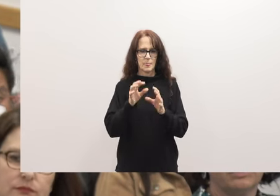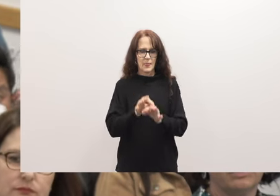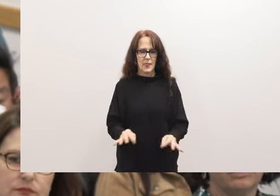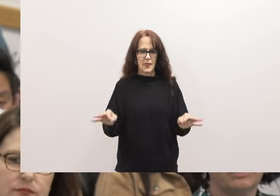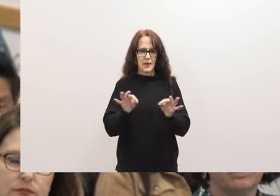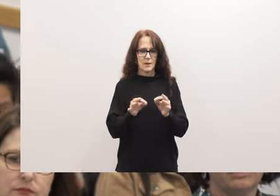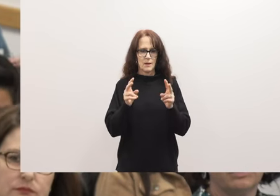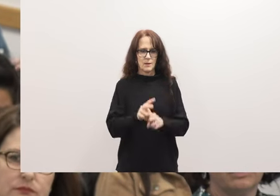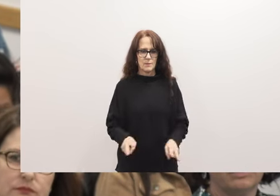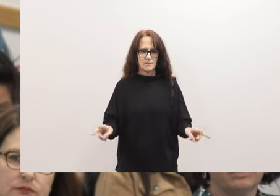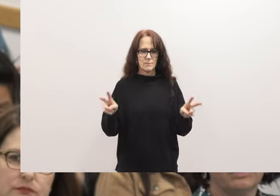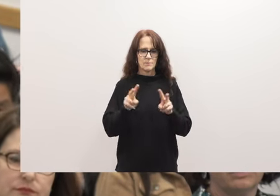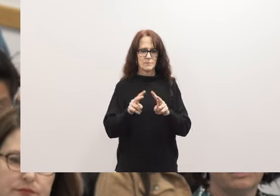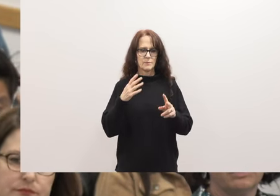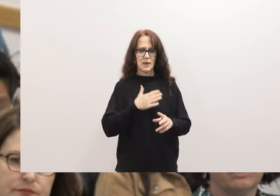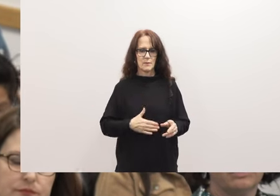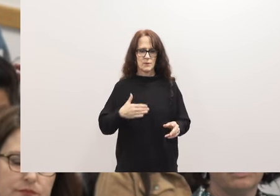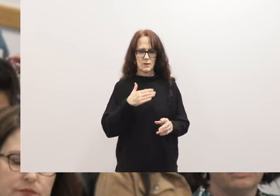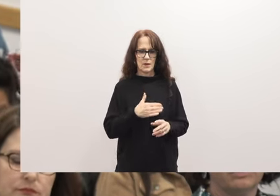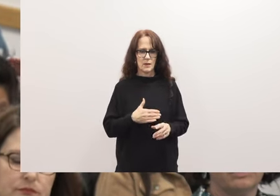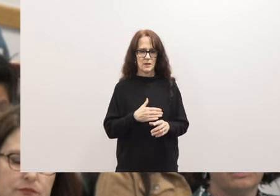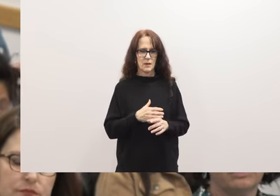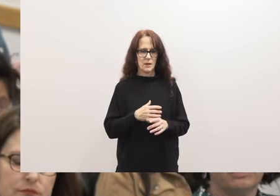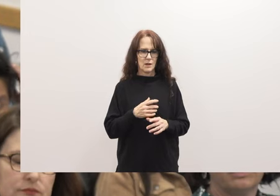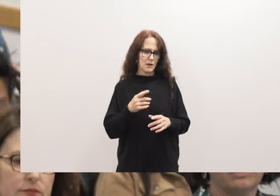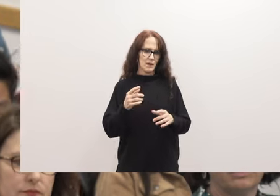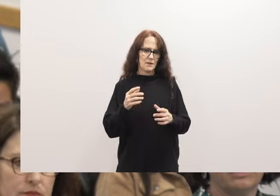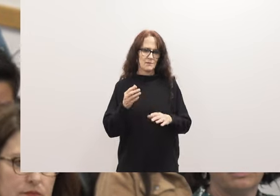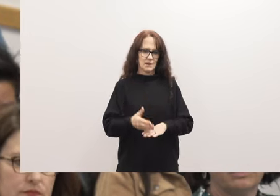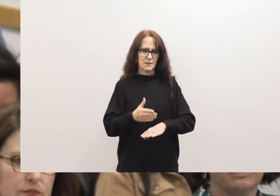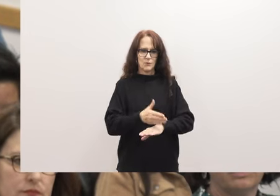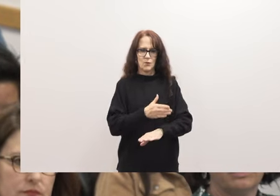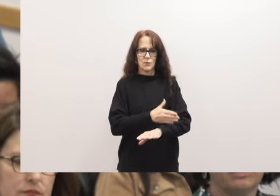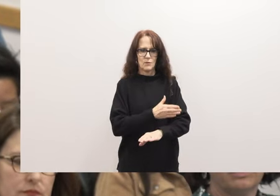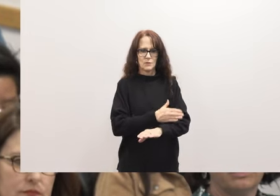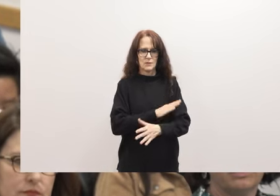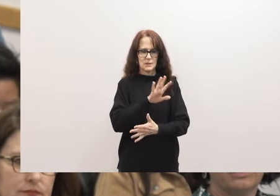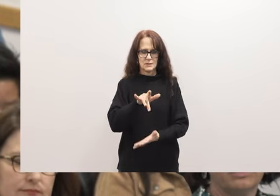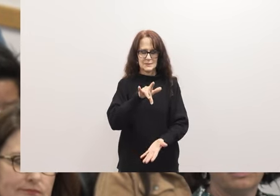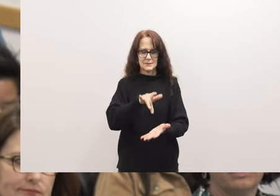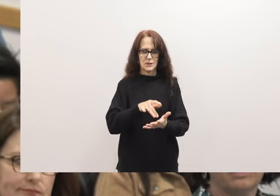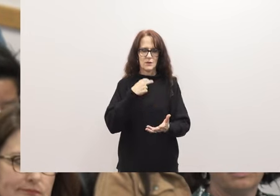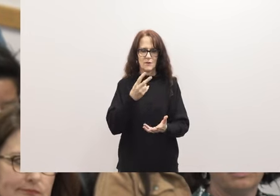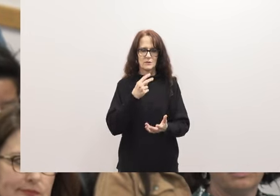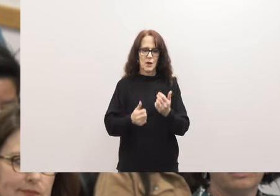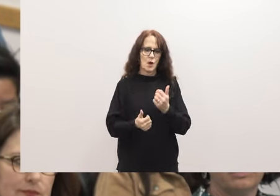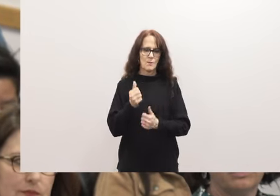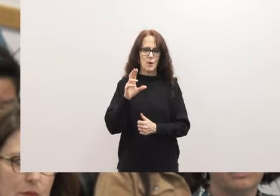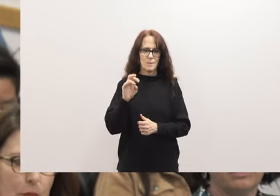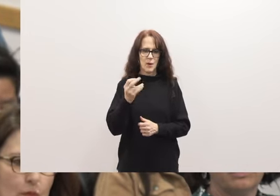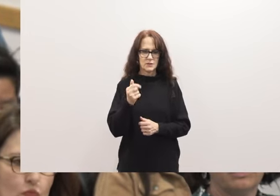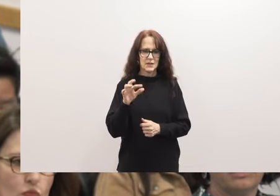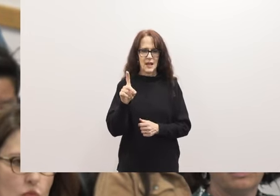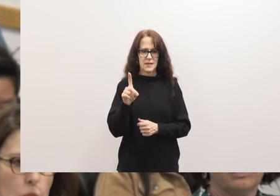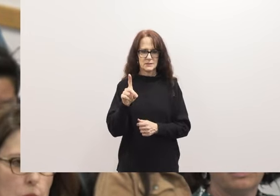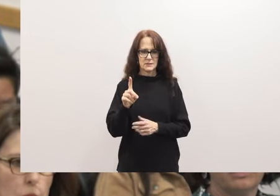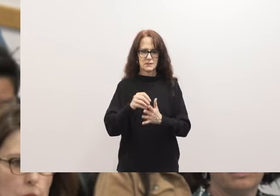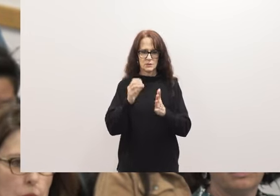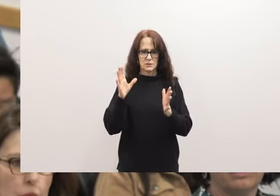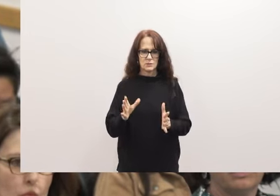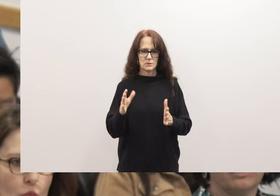values, and I appreciate the strides that the district has made to center the voices of our most marginalized students, and appreciate that the